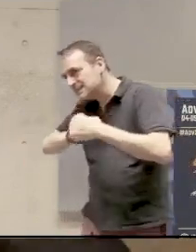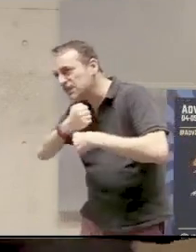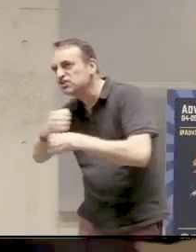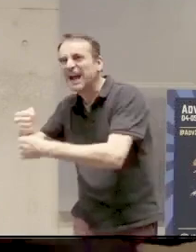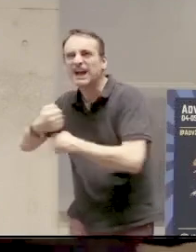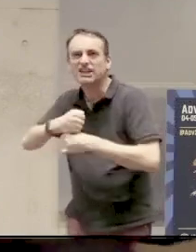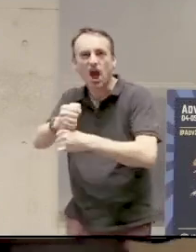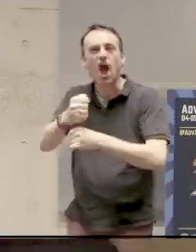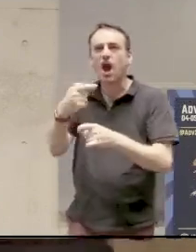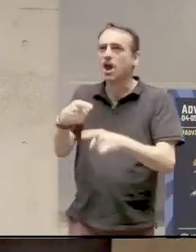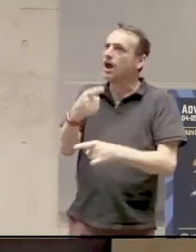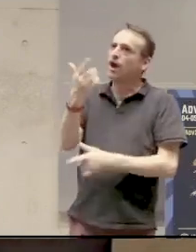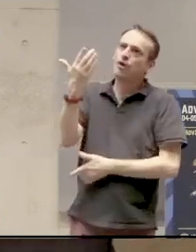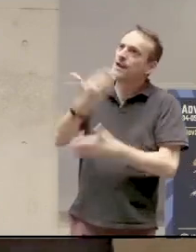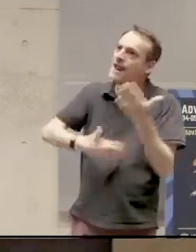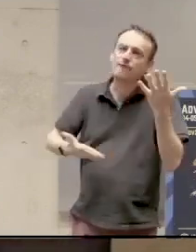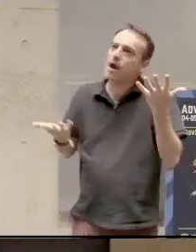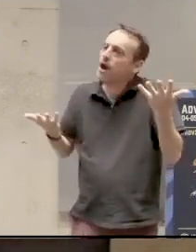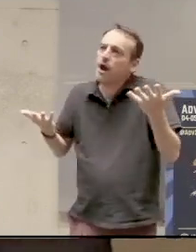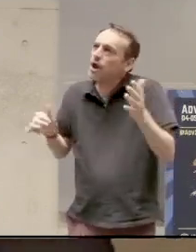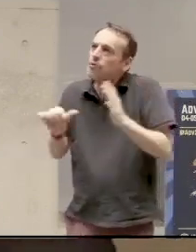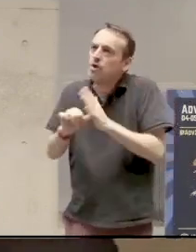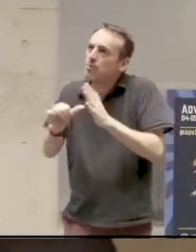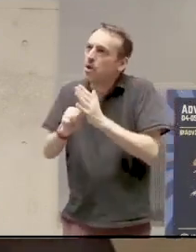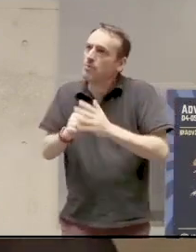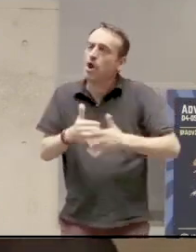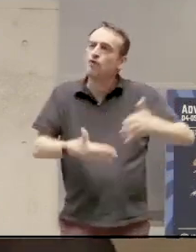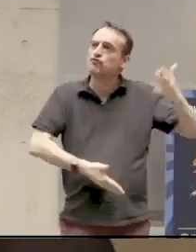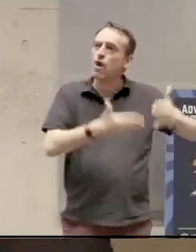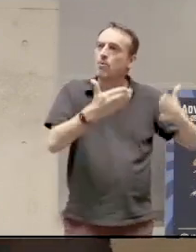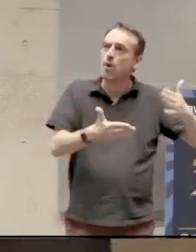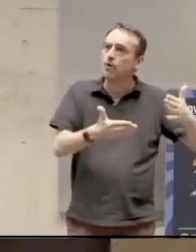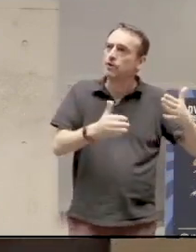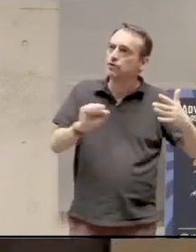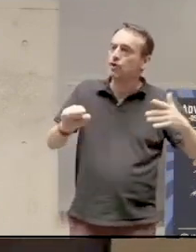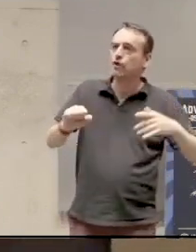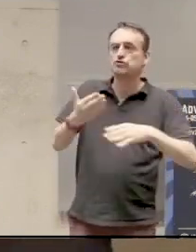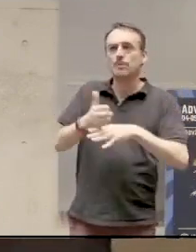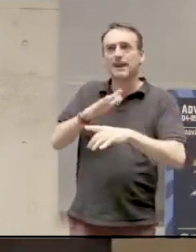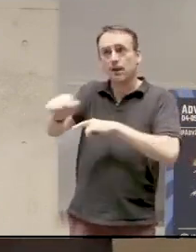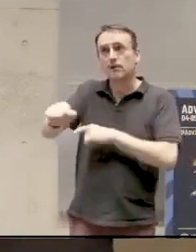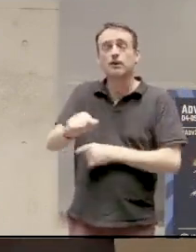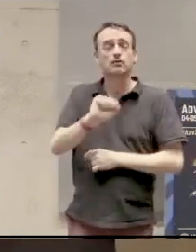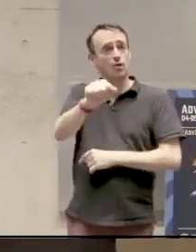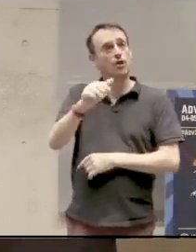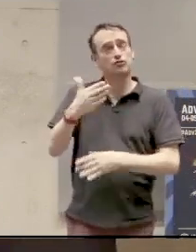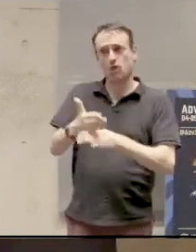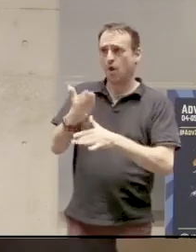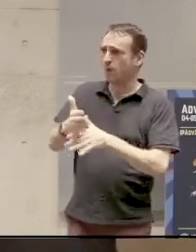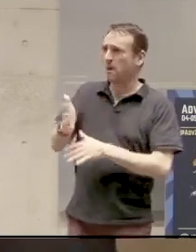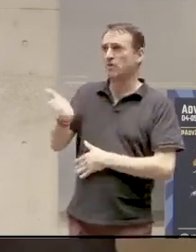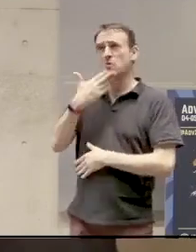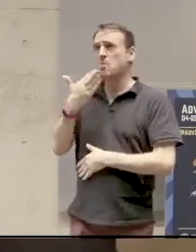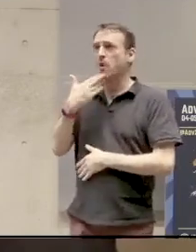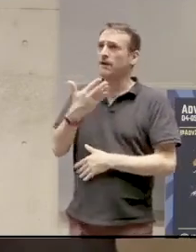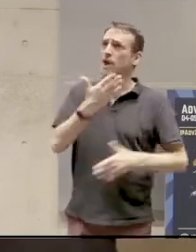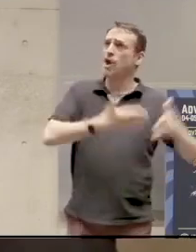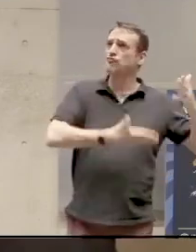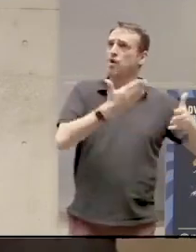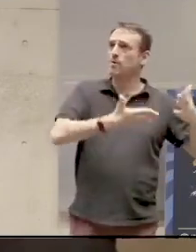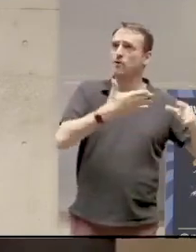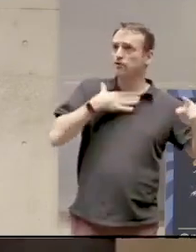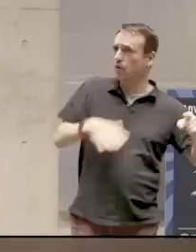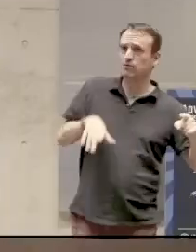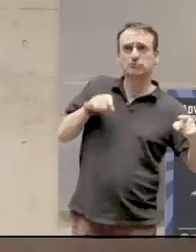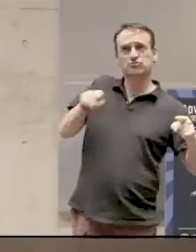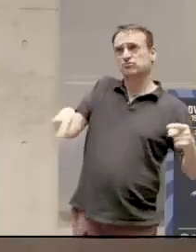never, have any problems with robots coming because your job will just be seen as too mundane to waste their time on.